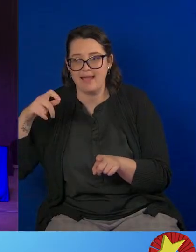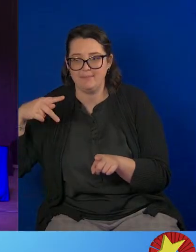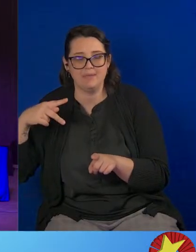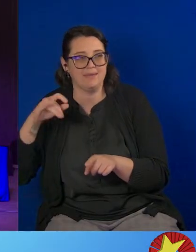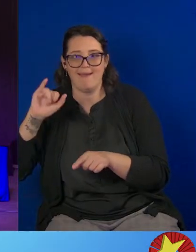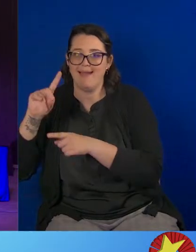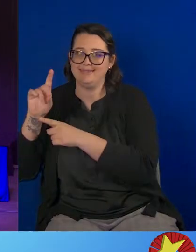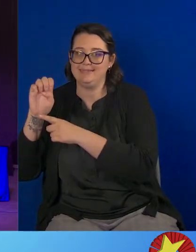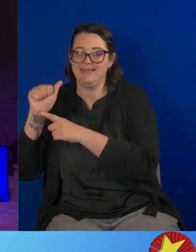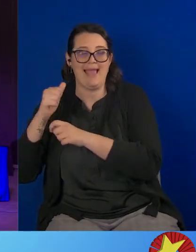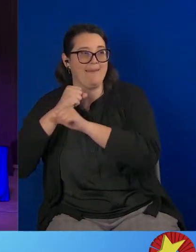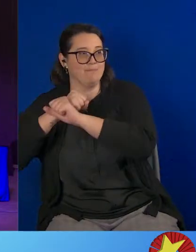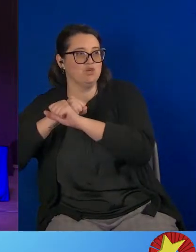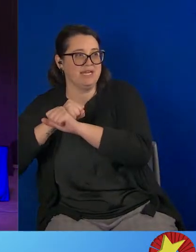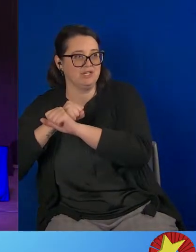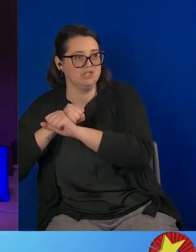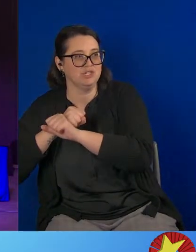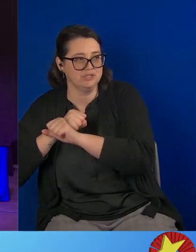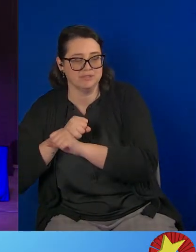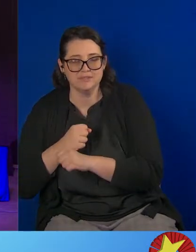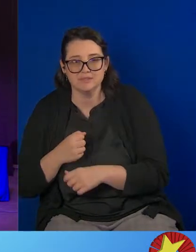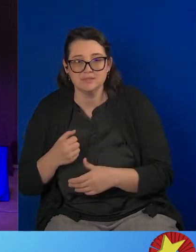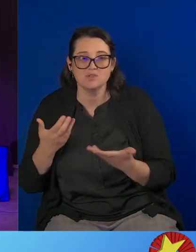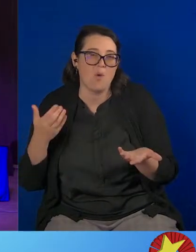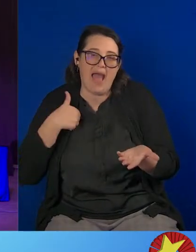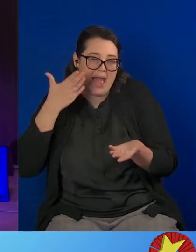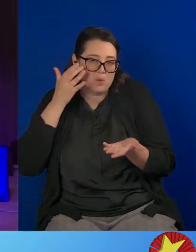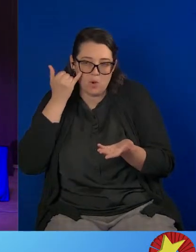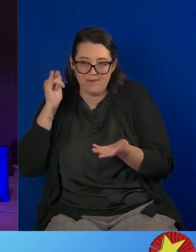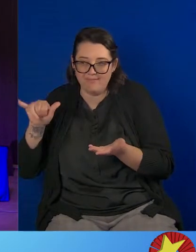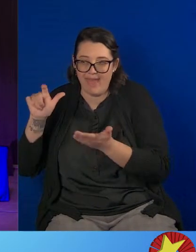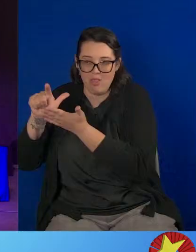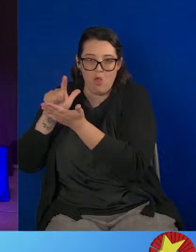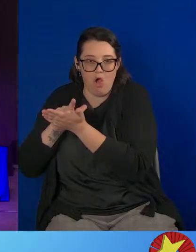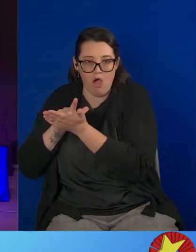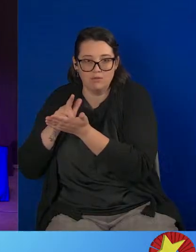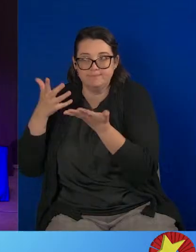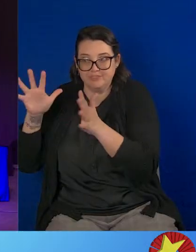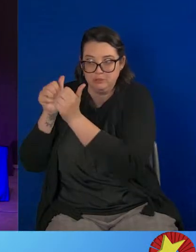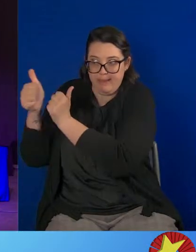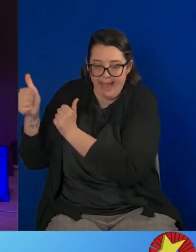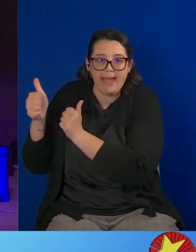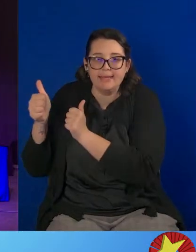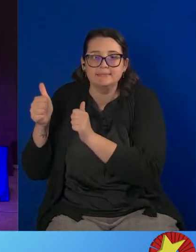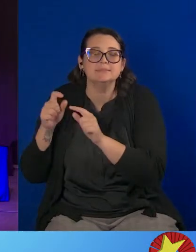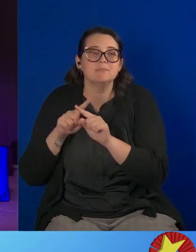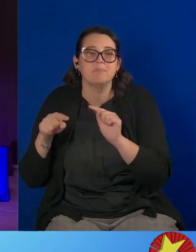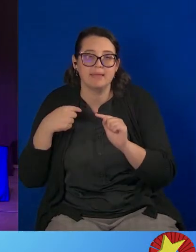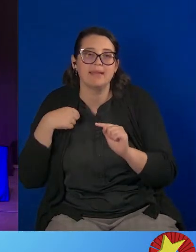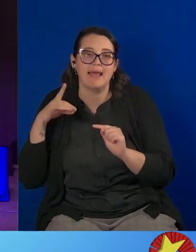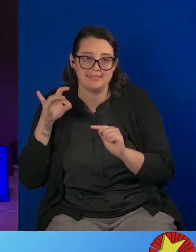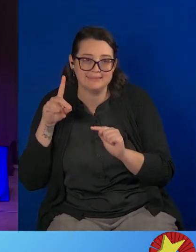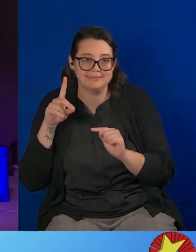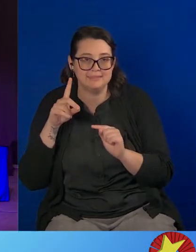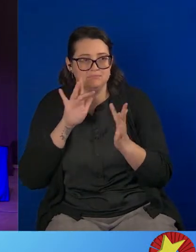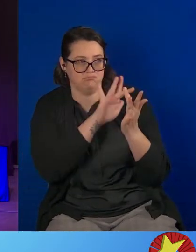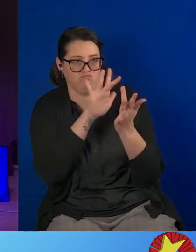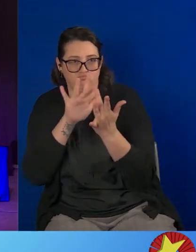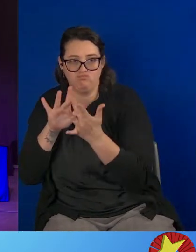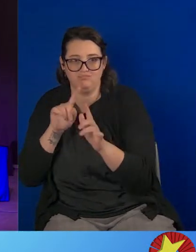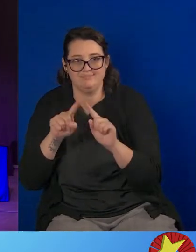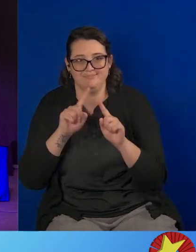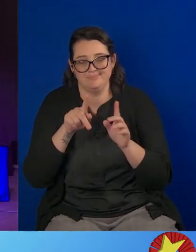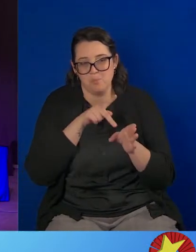IDEA. I don't know that the Cogswell-Macy Act has passed. I've already made that known directly to professional organizations and asked